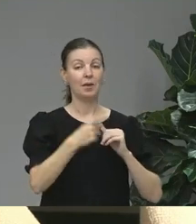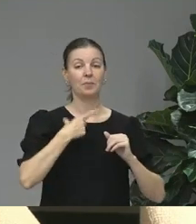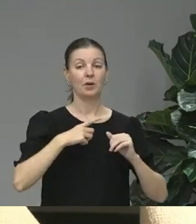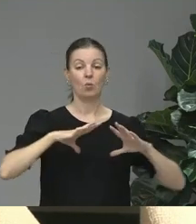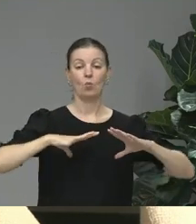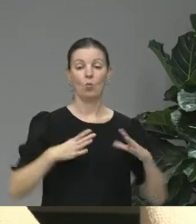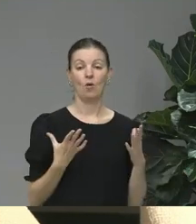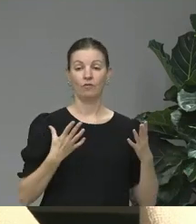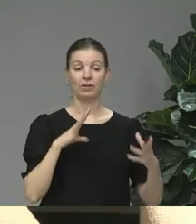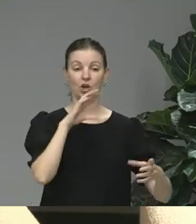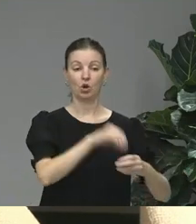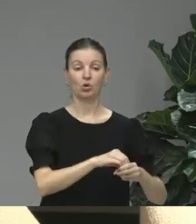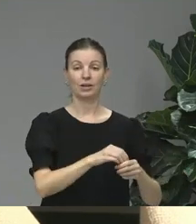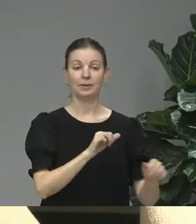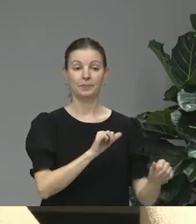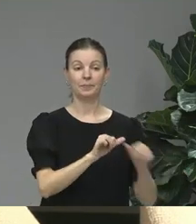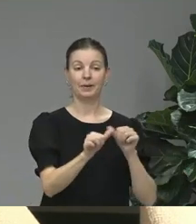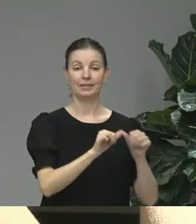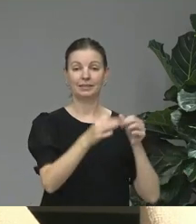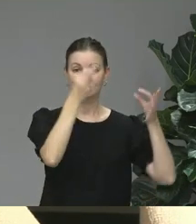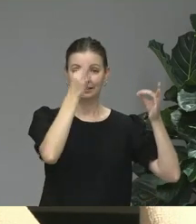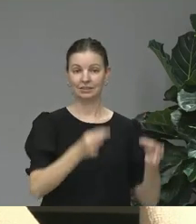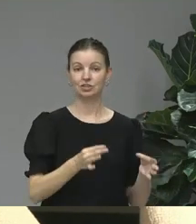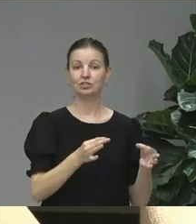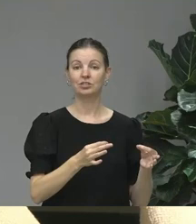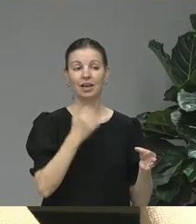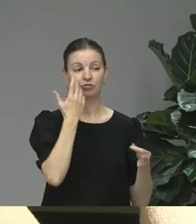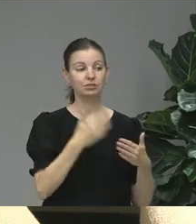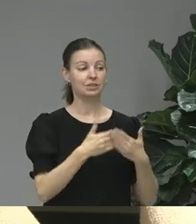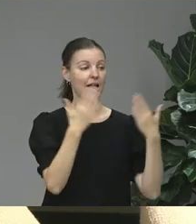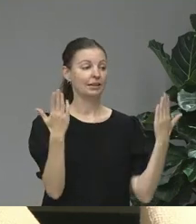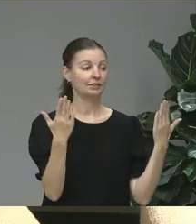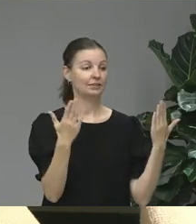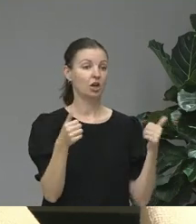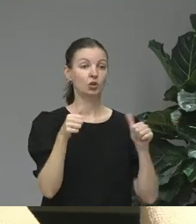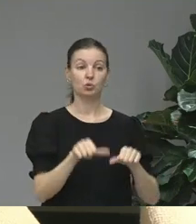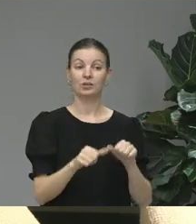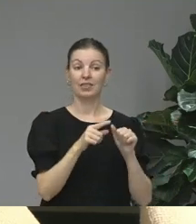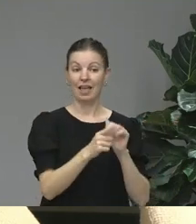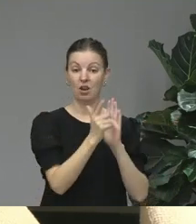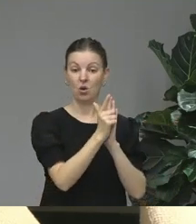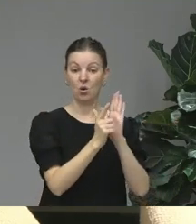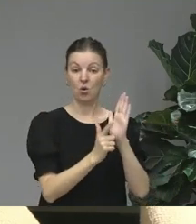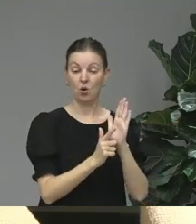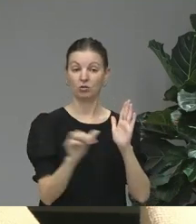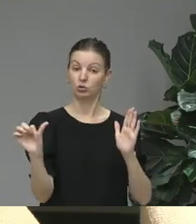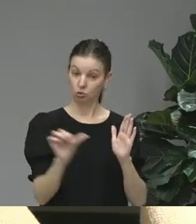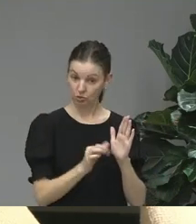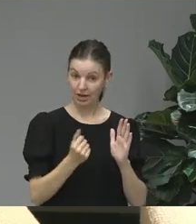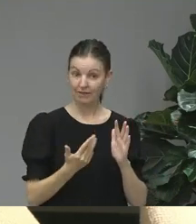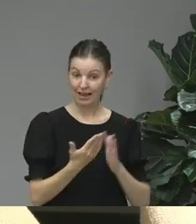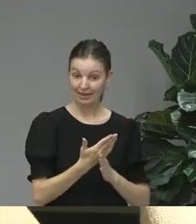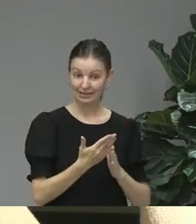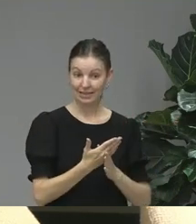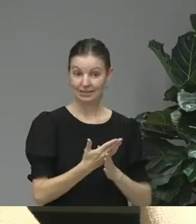better decision-making every day. You know, that's using the law is something that you should have access to as a